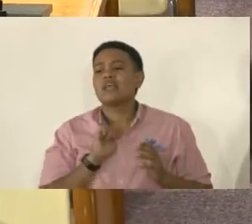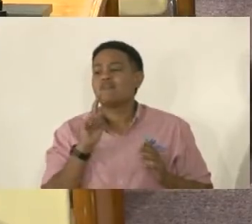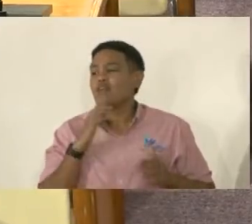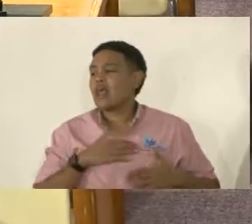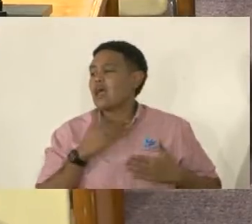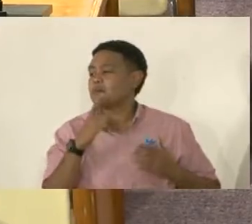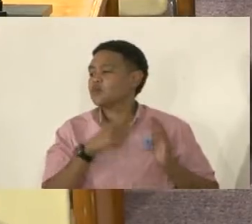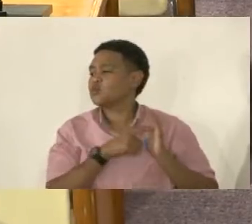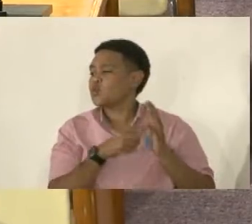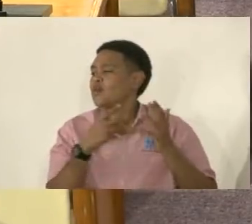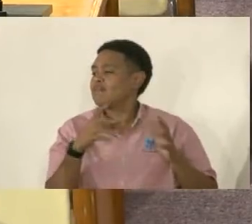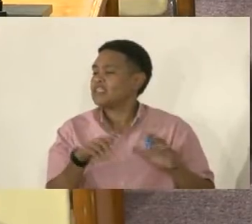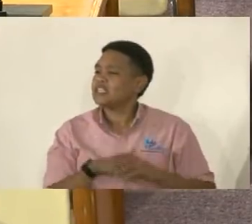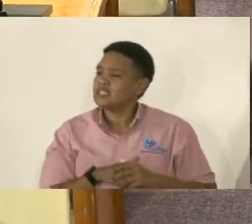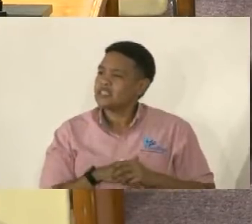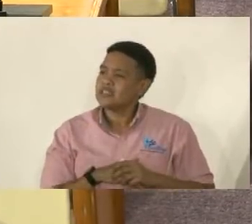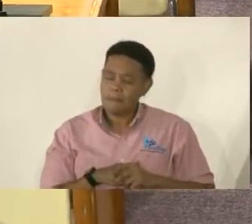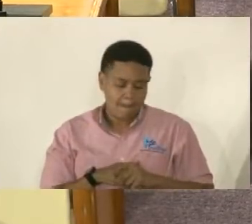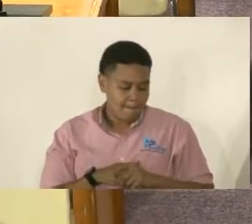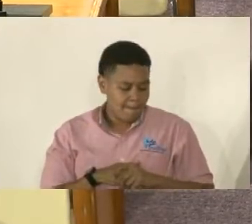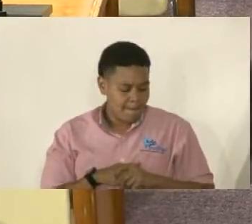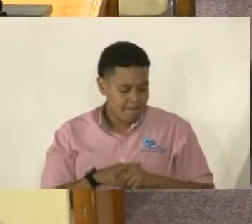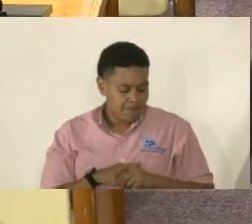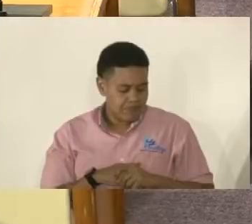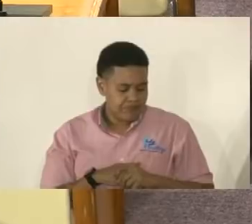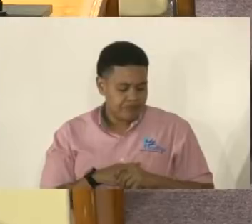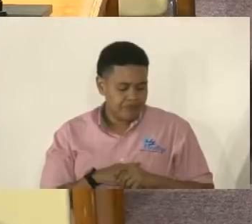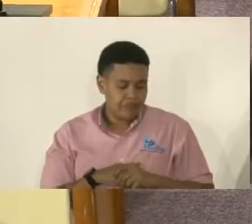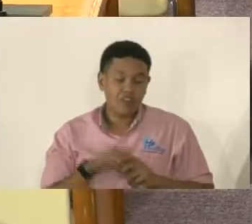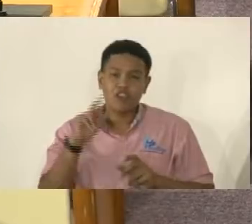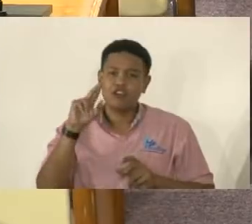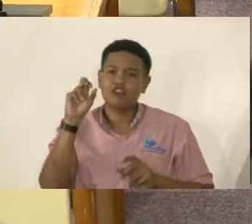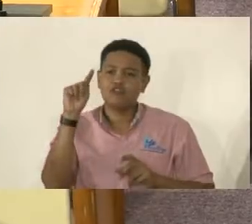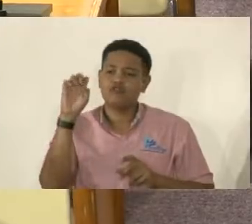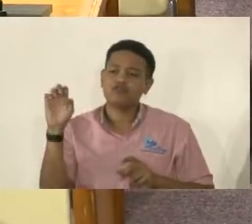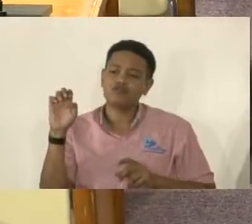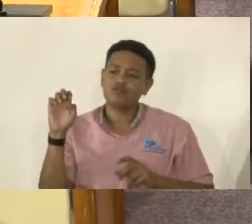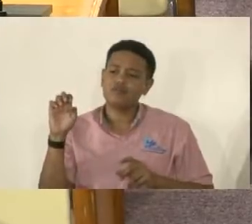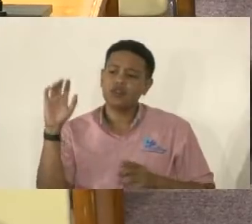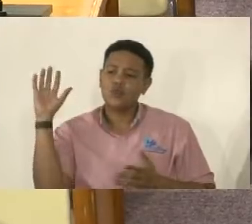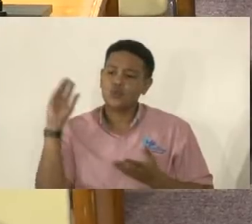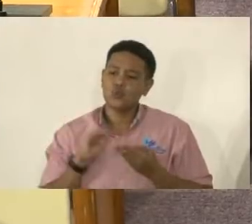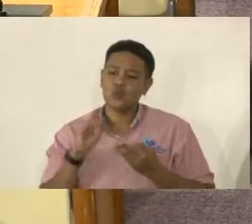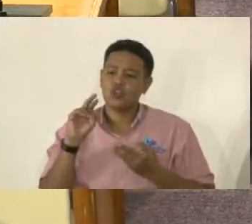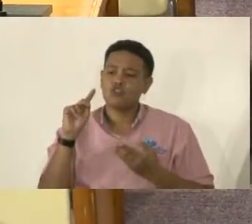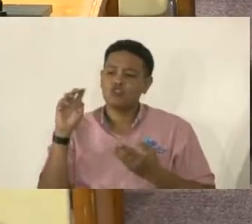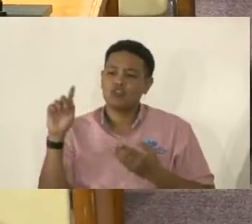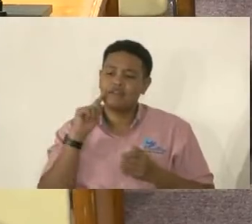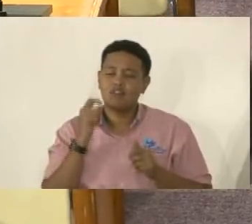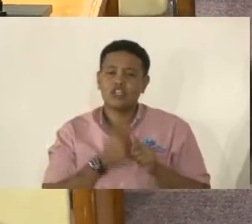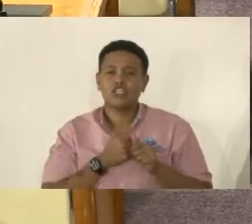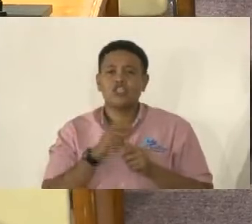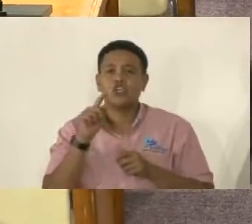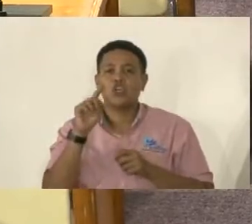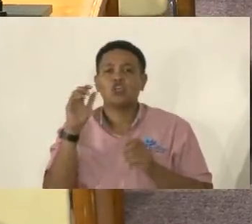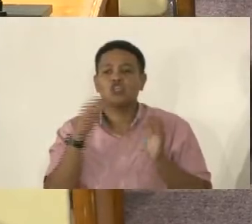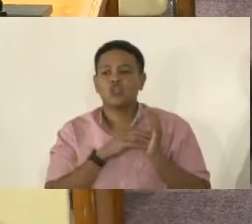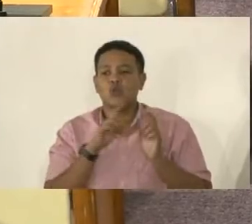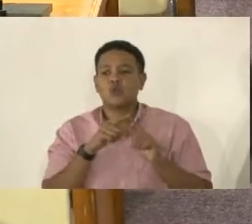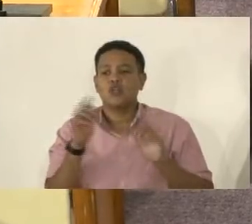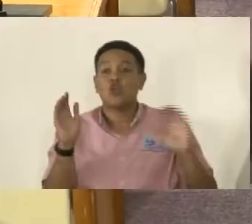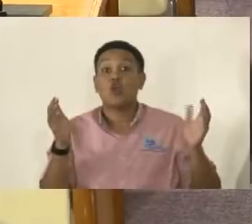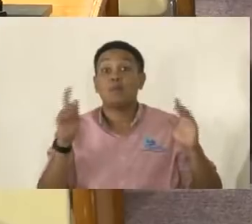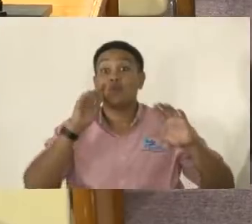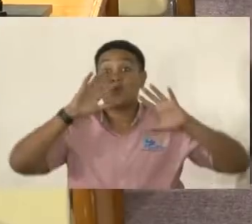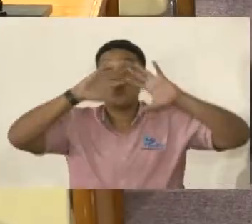it, was the rate, the total rate per 100,000. When you compare that to the global